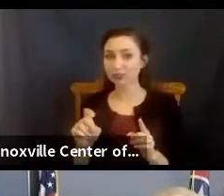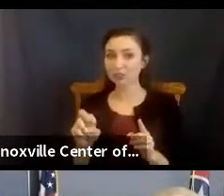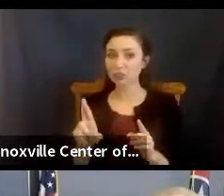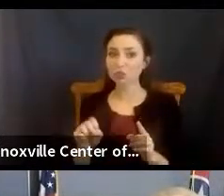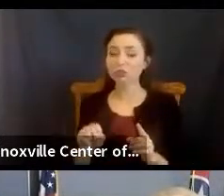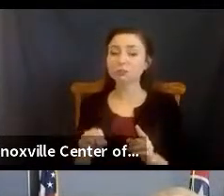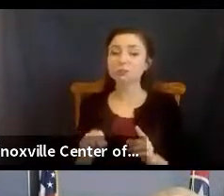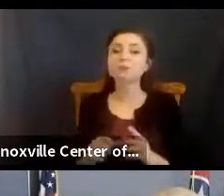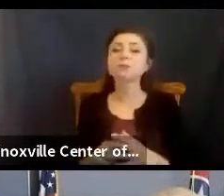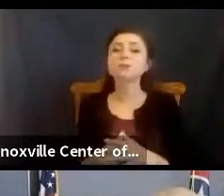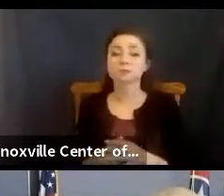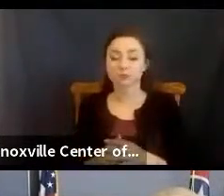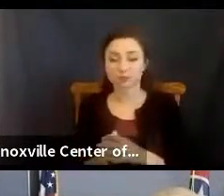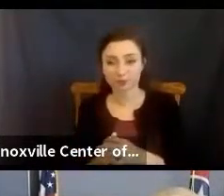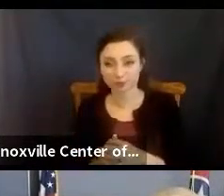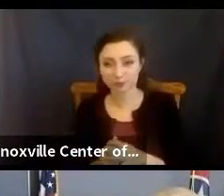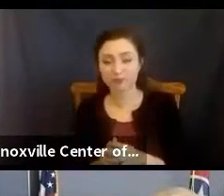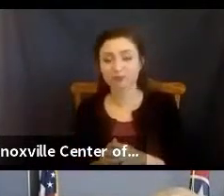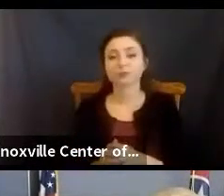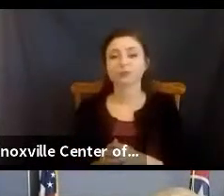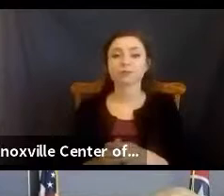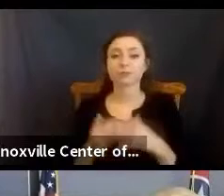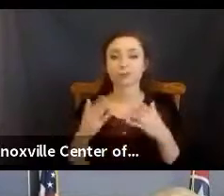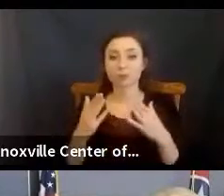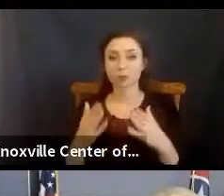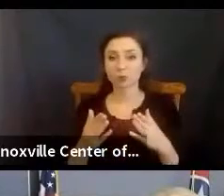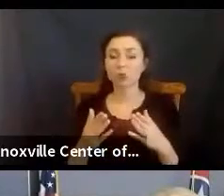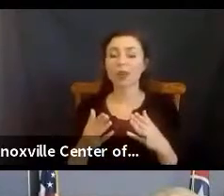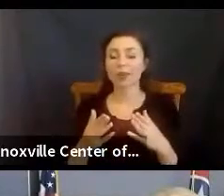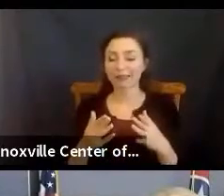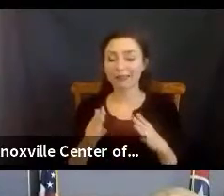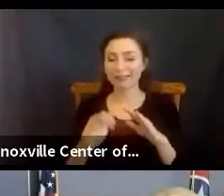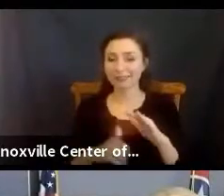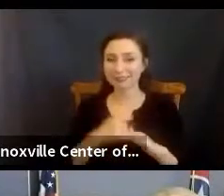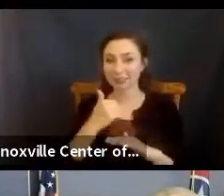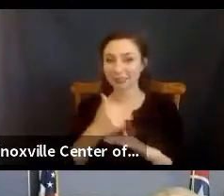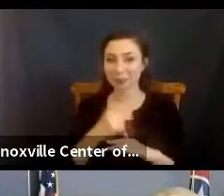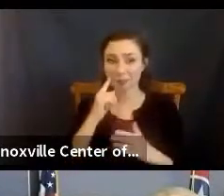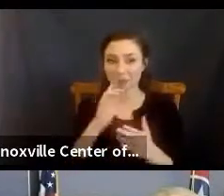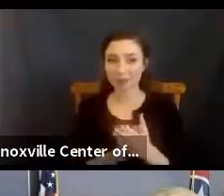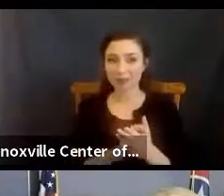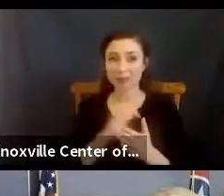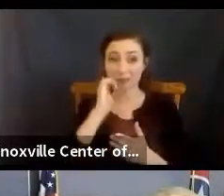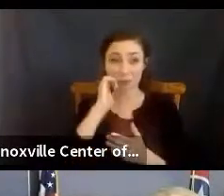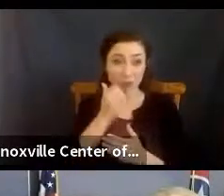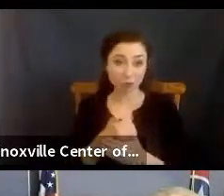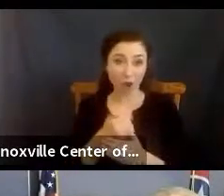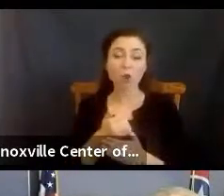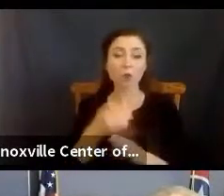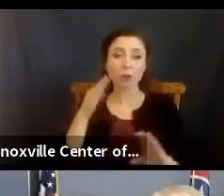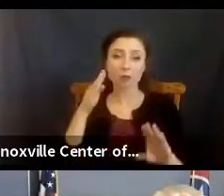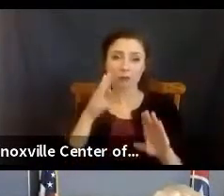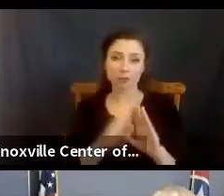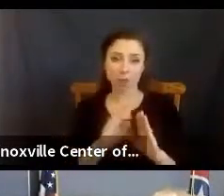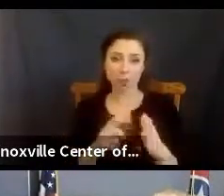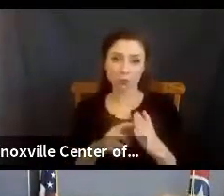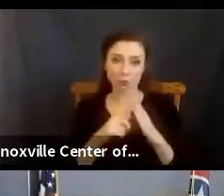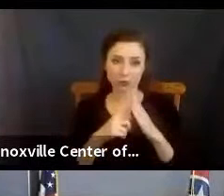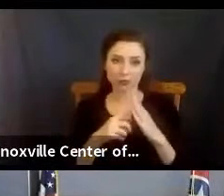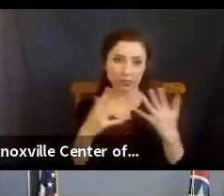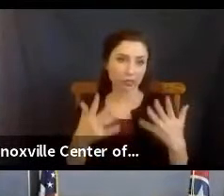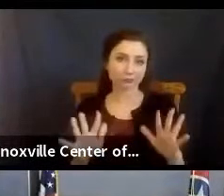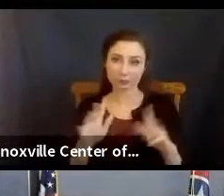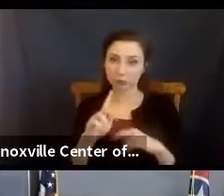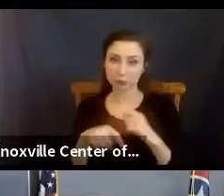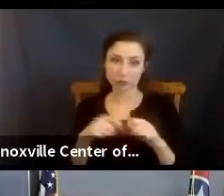it is engineered to sunset. I believe it would be tomorrow, which means it's active right now,